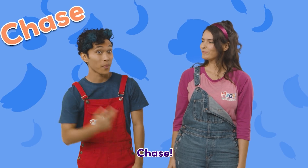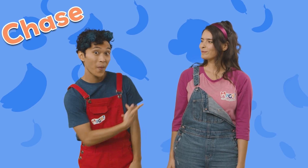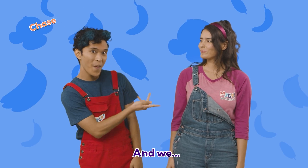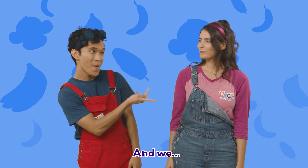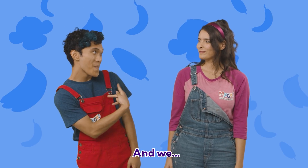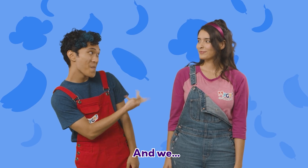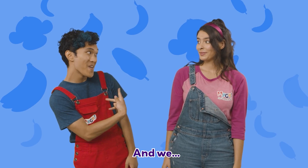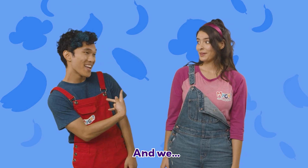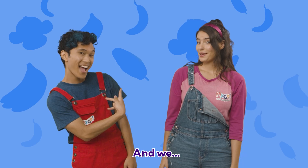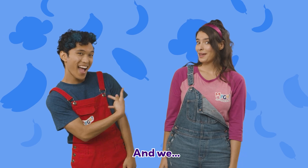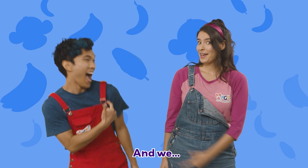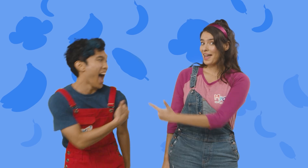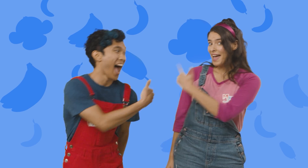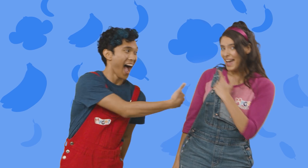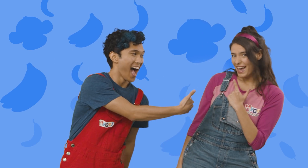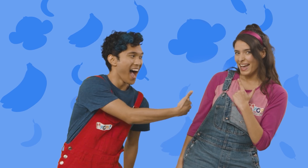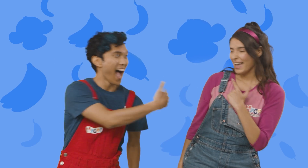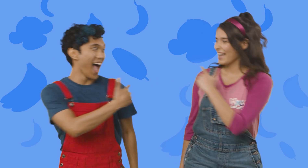Chase. And we